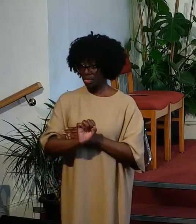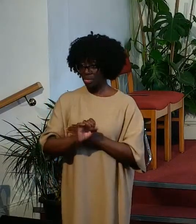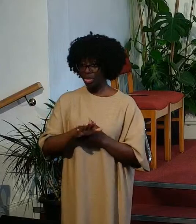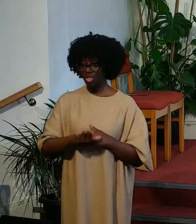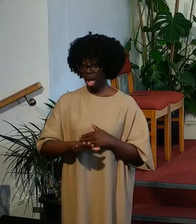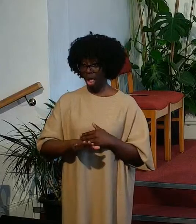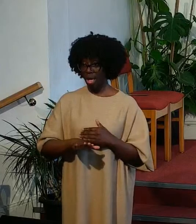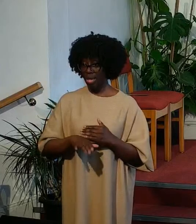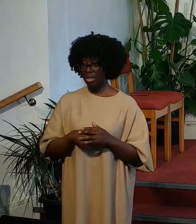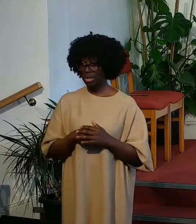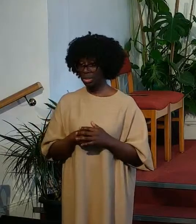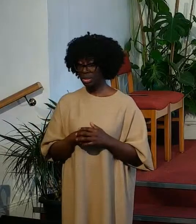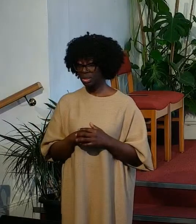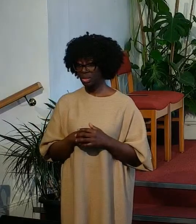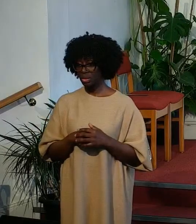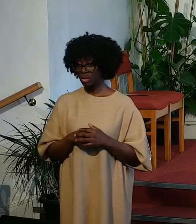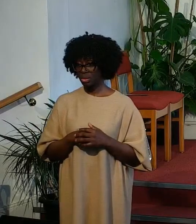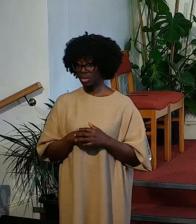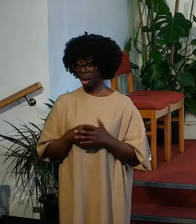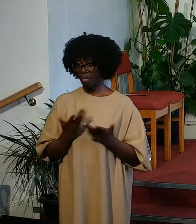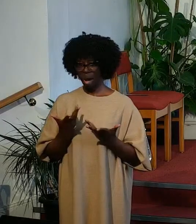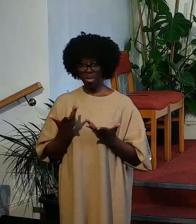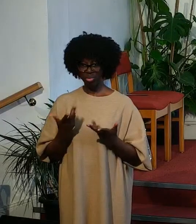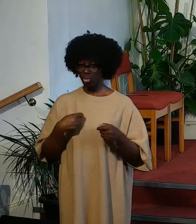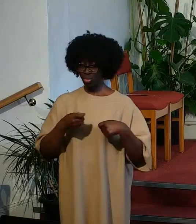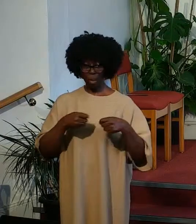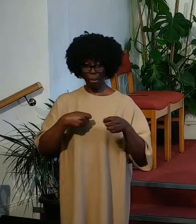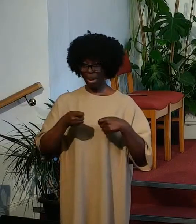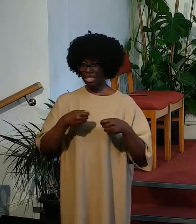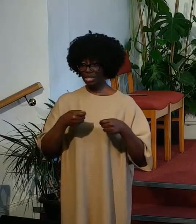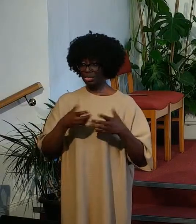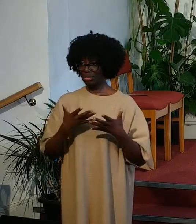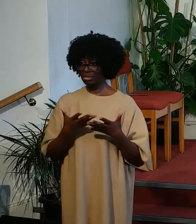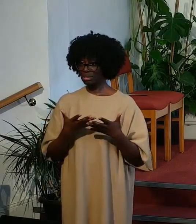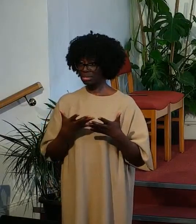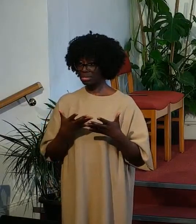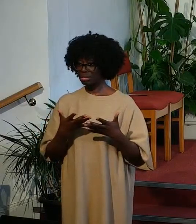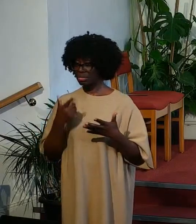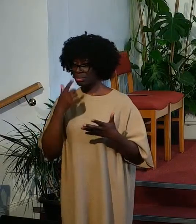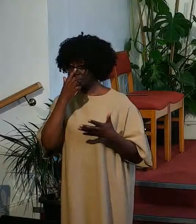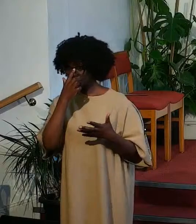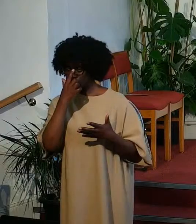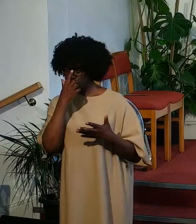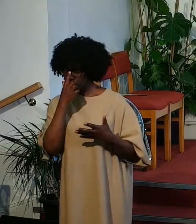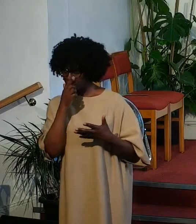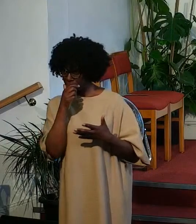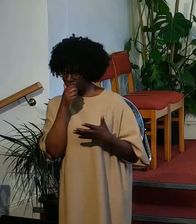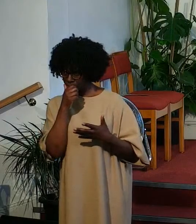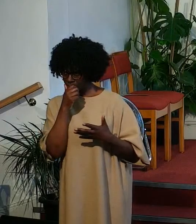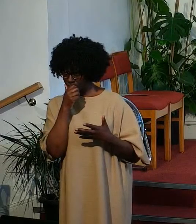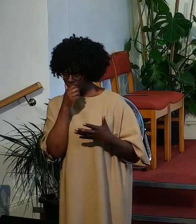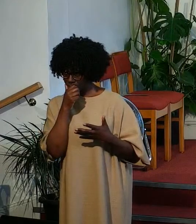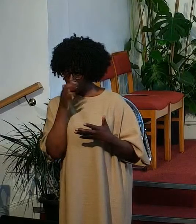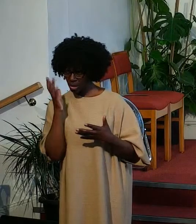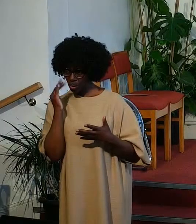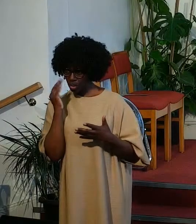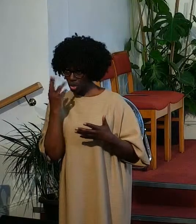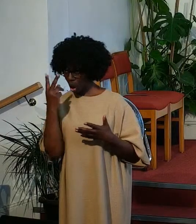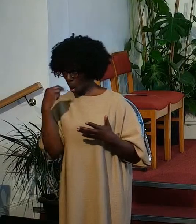just go on with it. And then for the older people, it's something that we see is